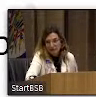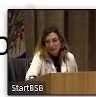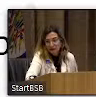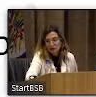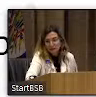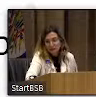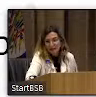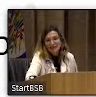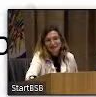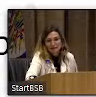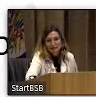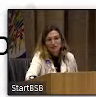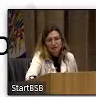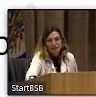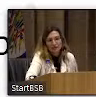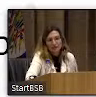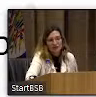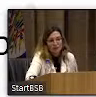45%